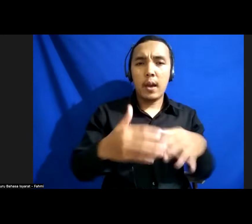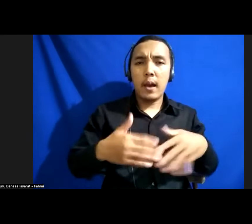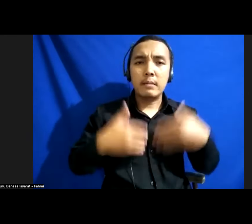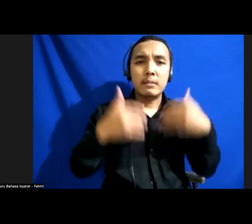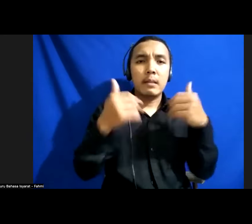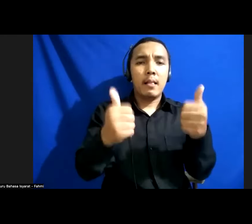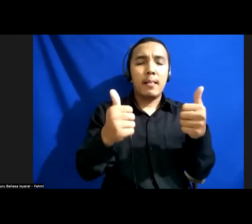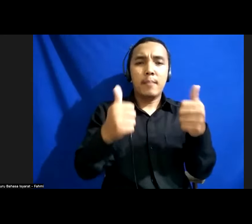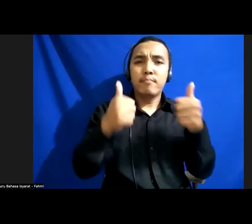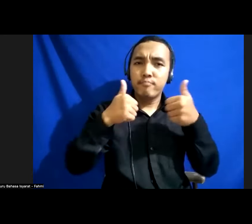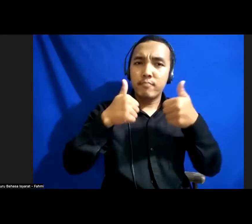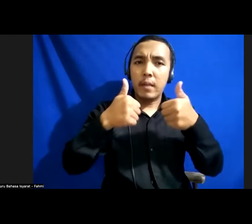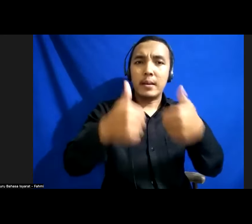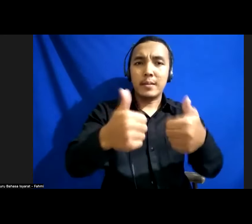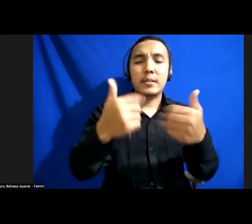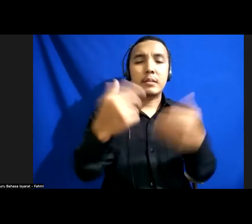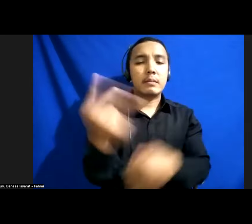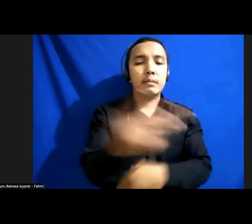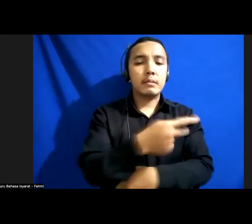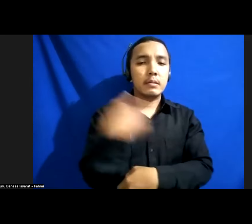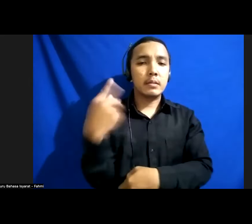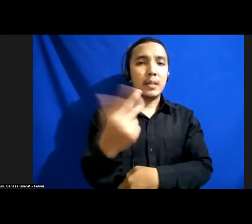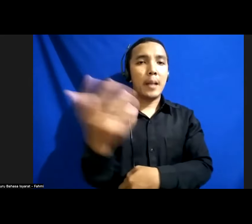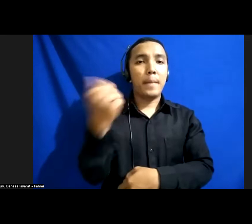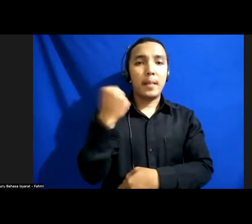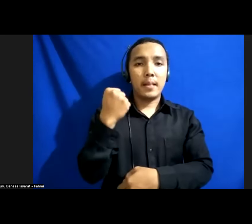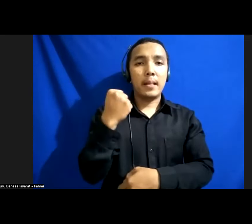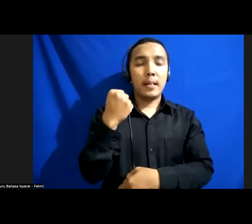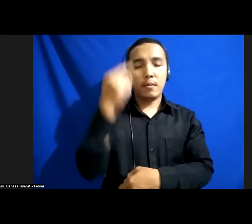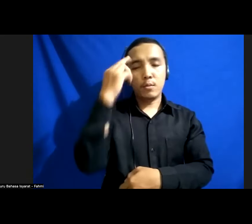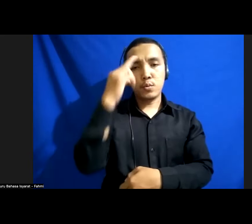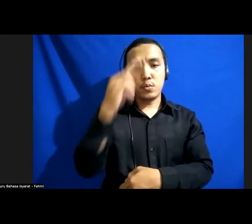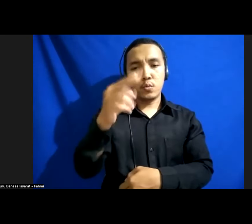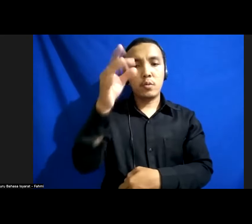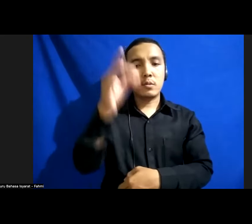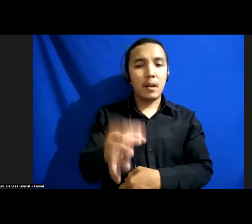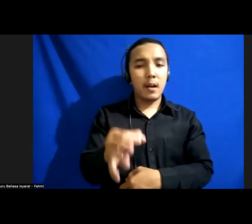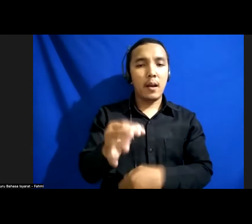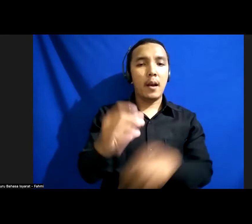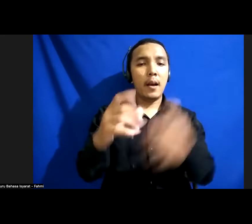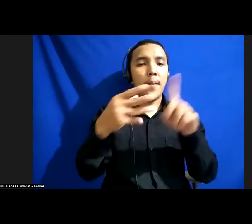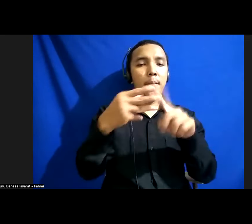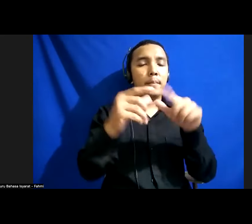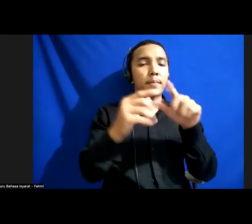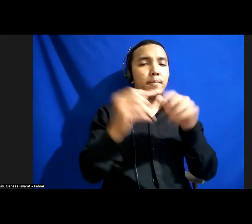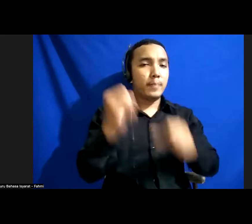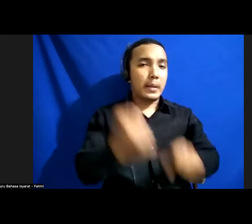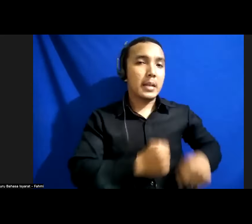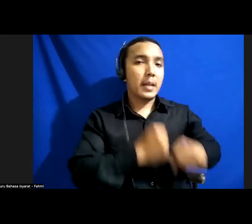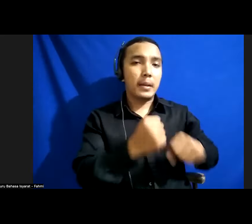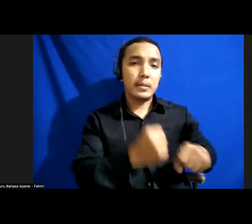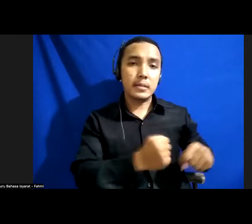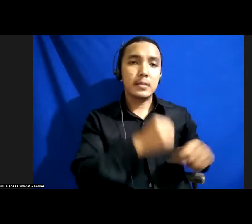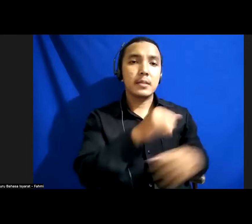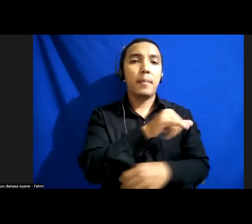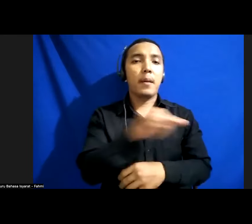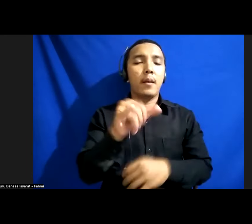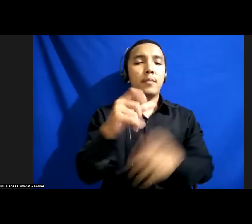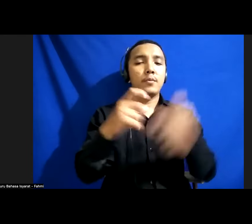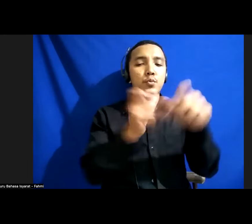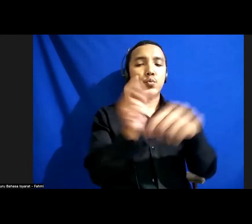practices and results that we have acquired, be it for Banjarmasin as well as the city of Surakarta, can be used as a facility to